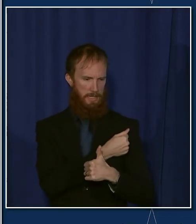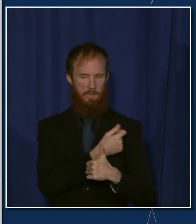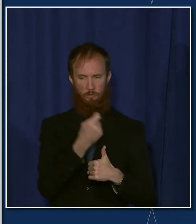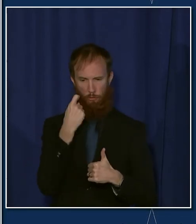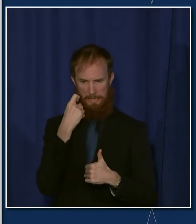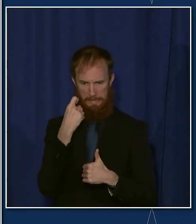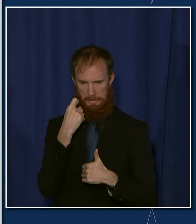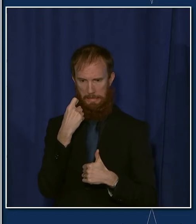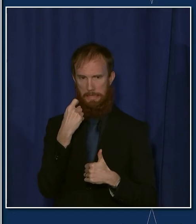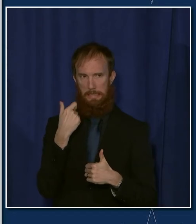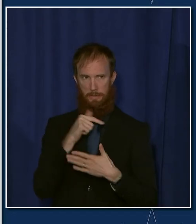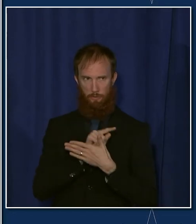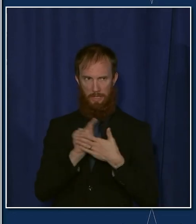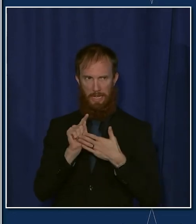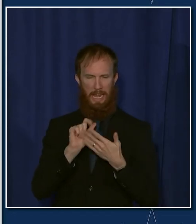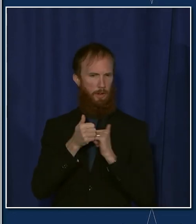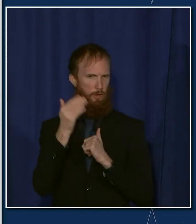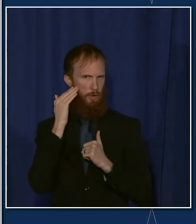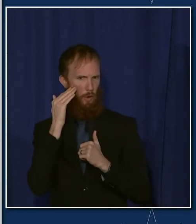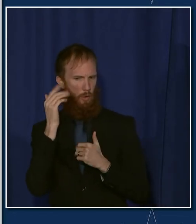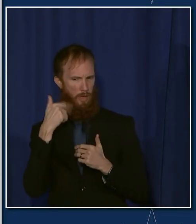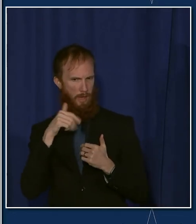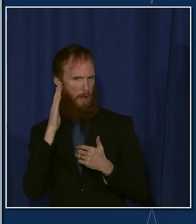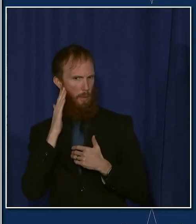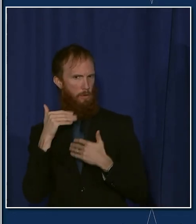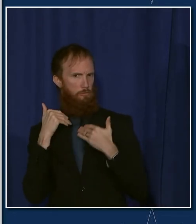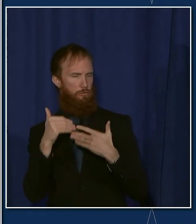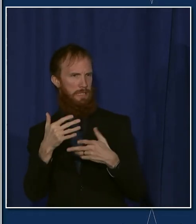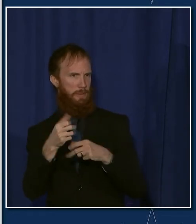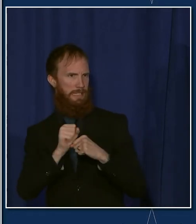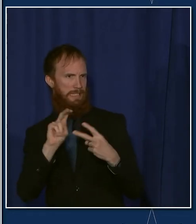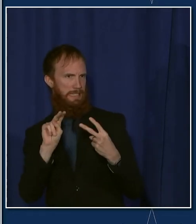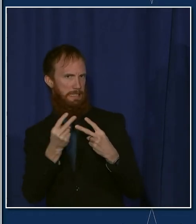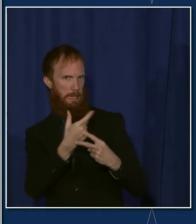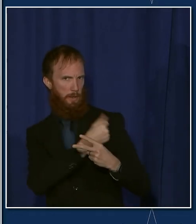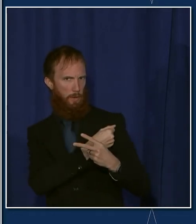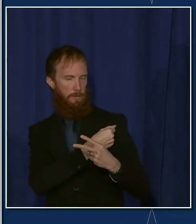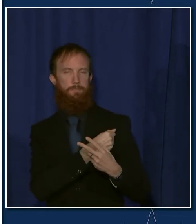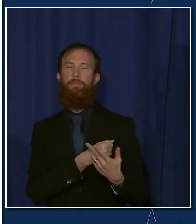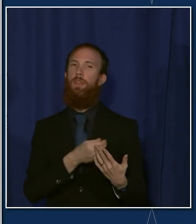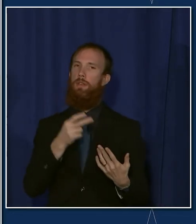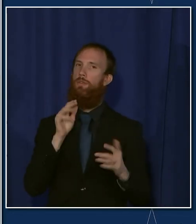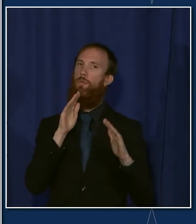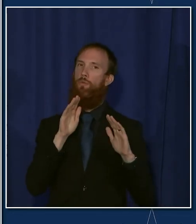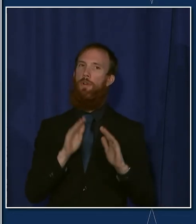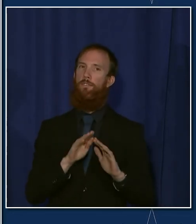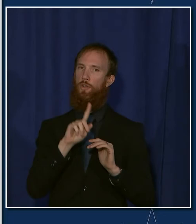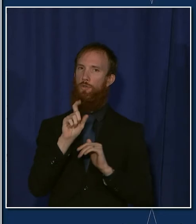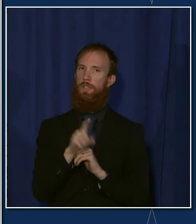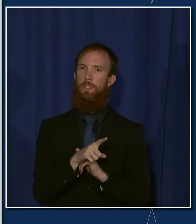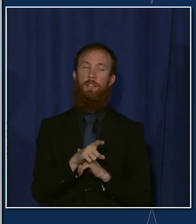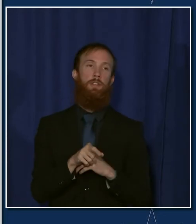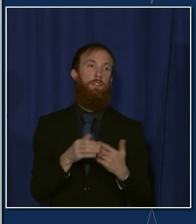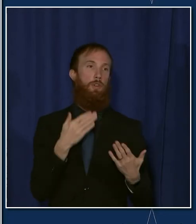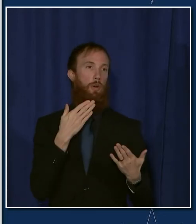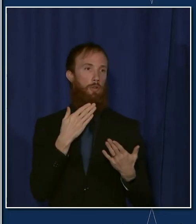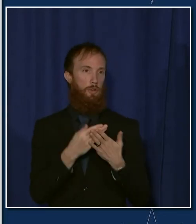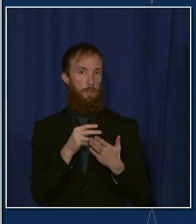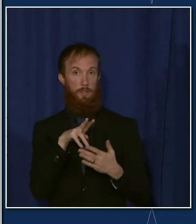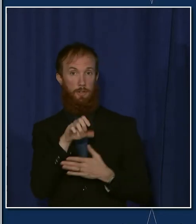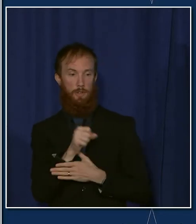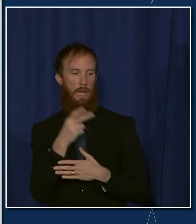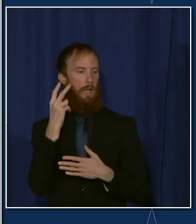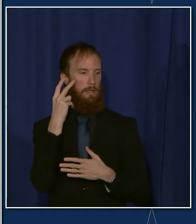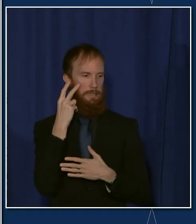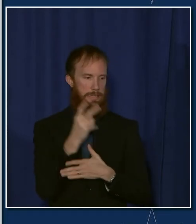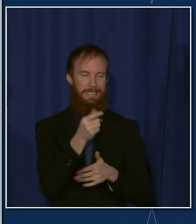actually get the second dose? Because we've seen some variability in that. That's a great question. So the good news is, again, we'll get granular data by school,